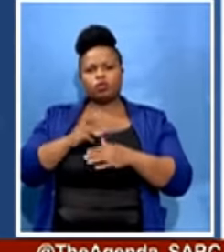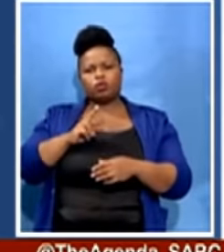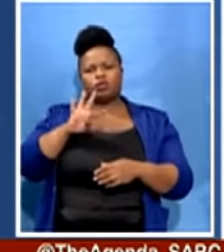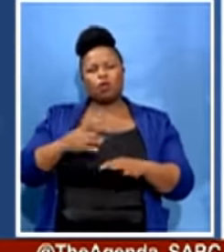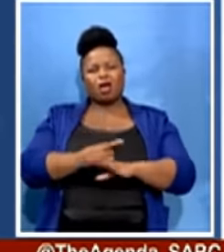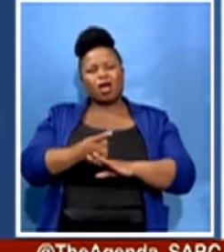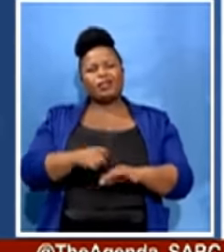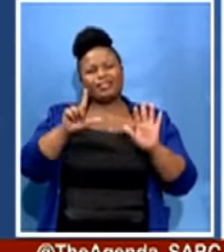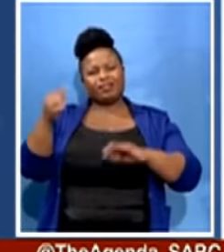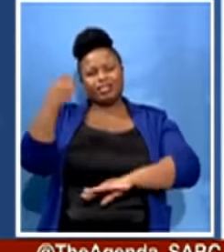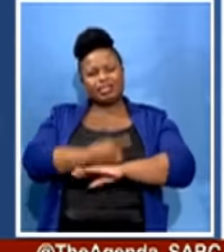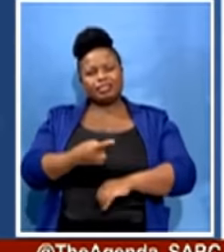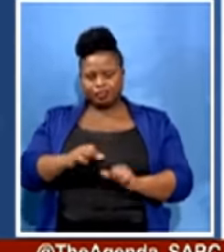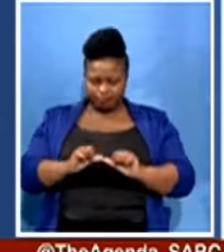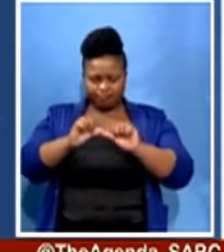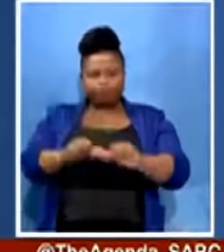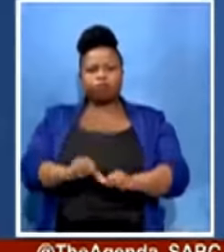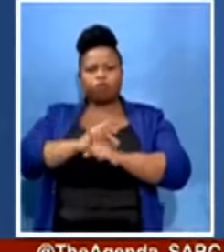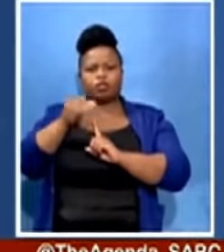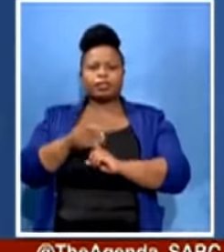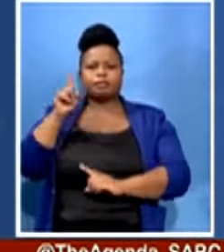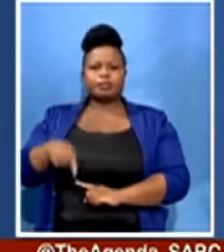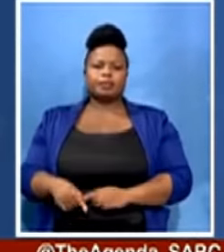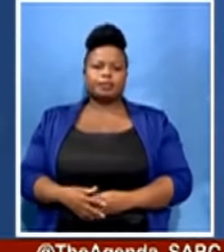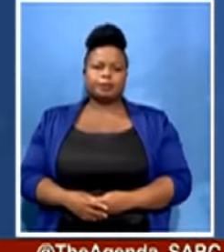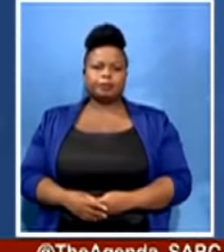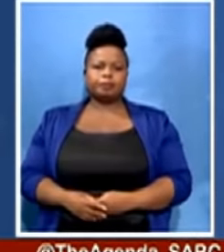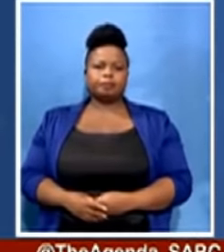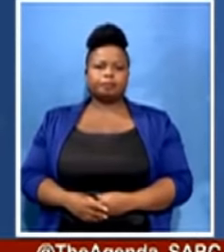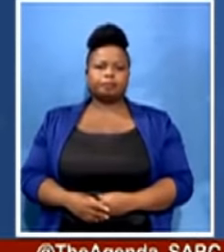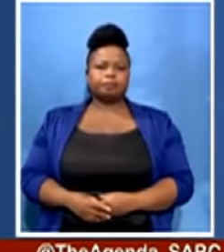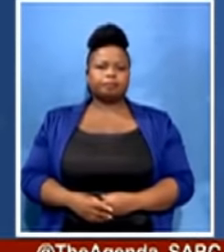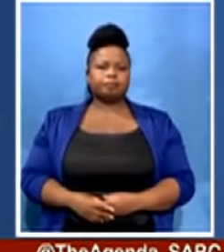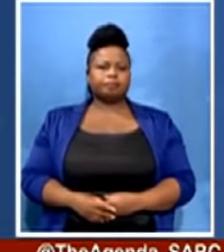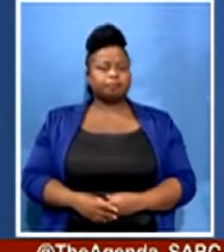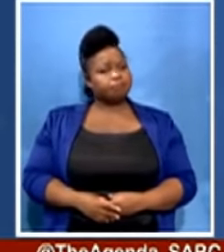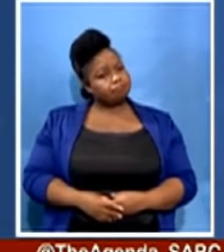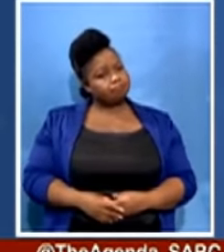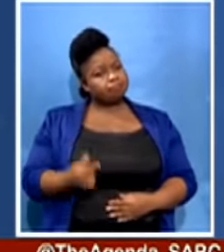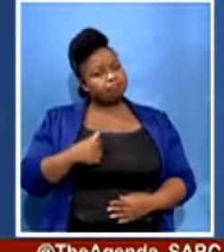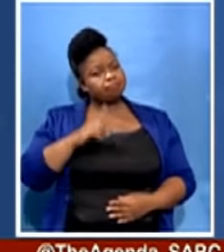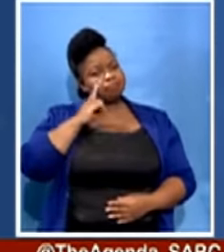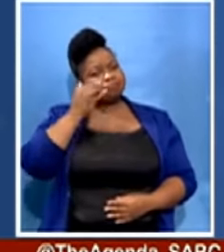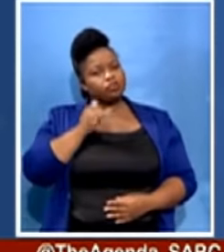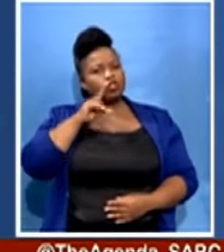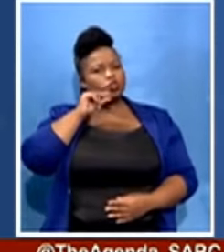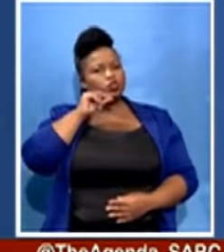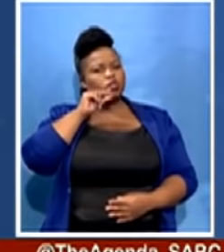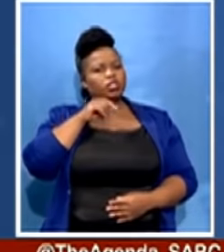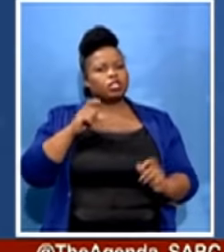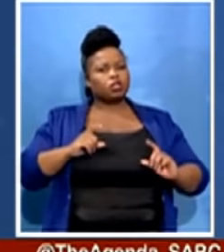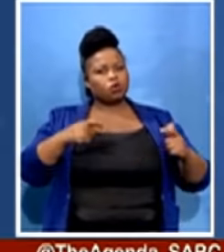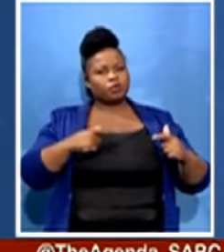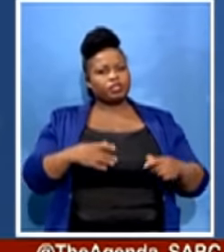completely protected all the time. Right. I'm just looking at the Commission's Twitter page here, and it was posted that the Commission is